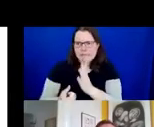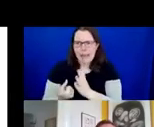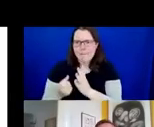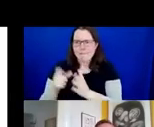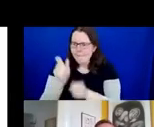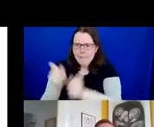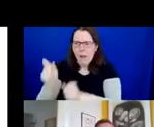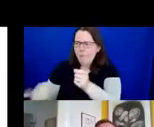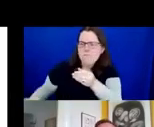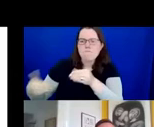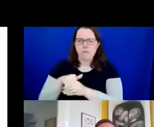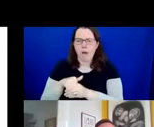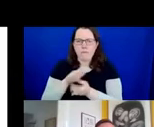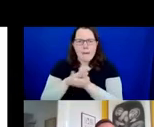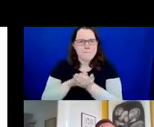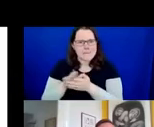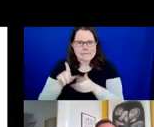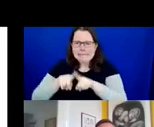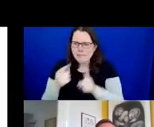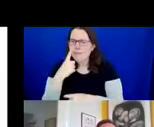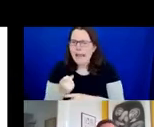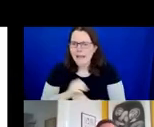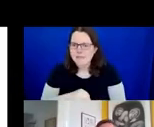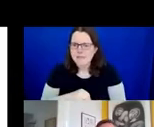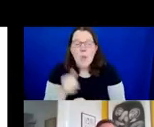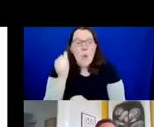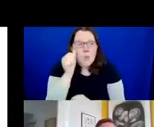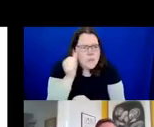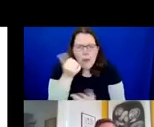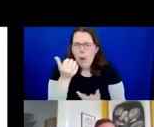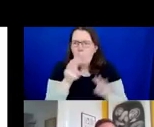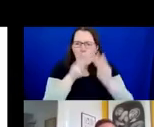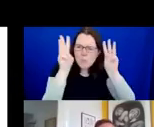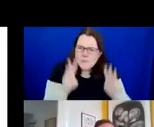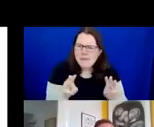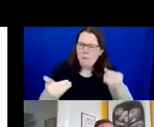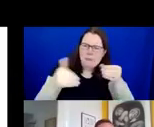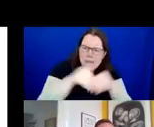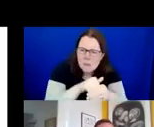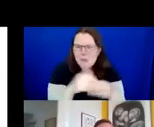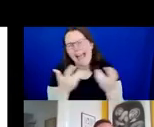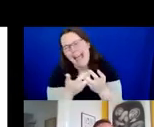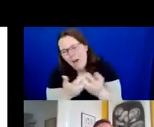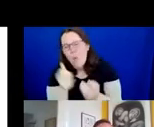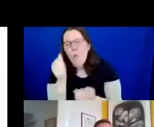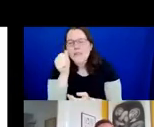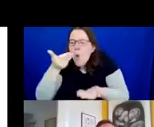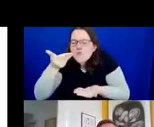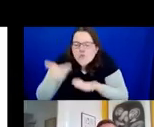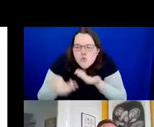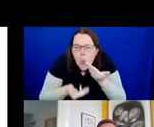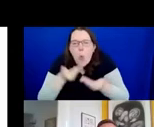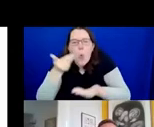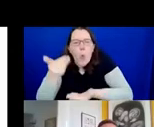genuinely equitable museum experiences. We know how to tell stories of disability ethically in ways that